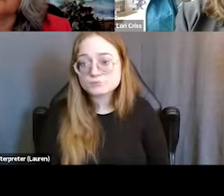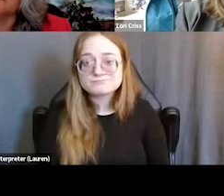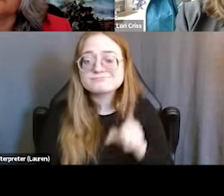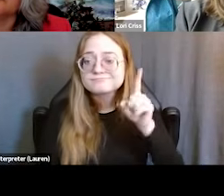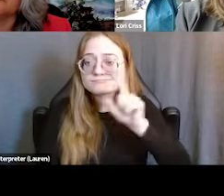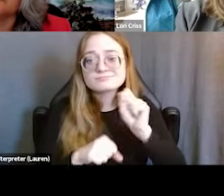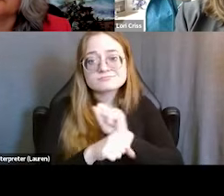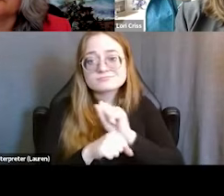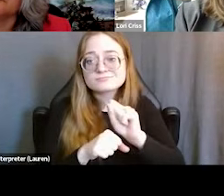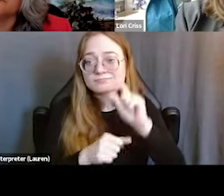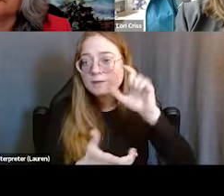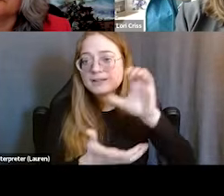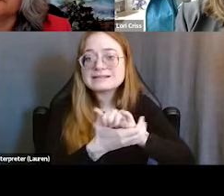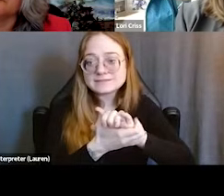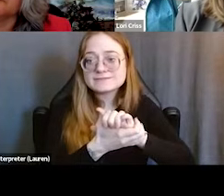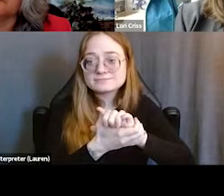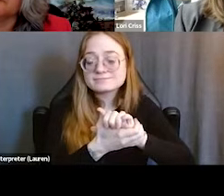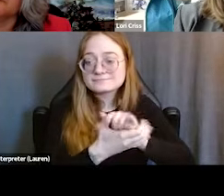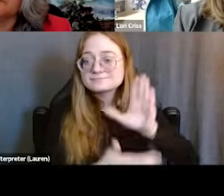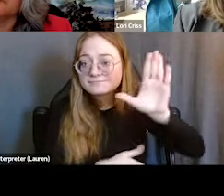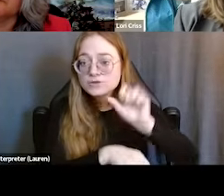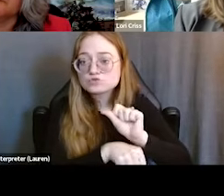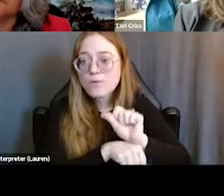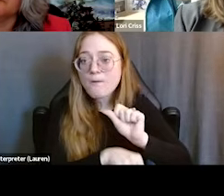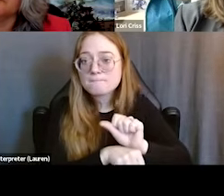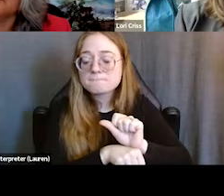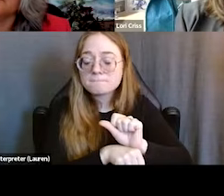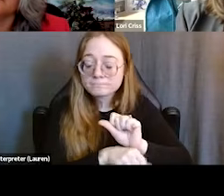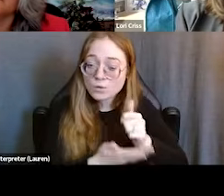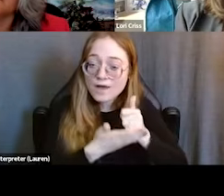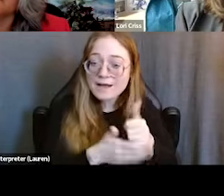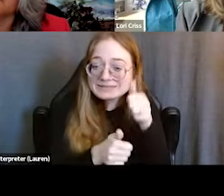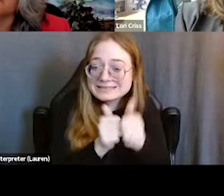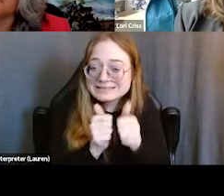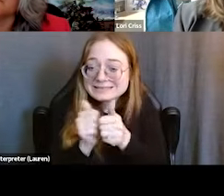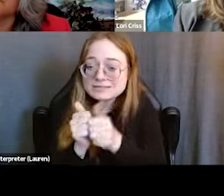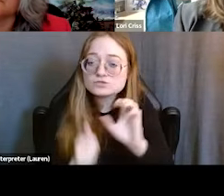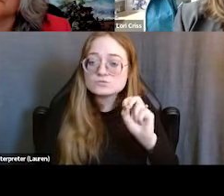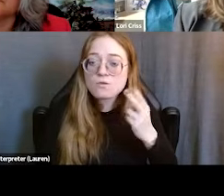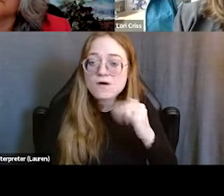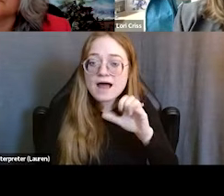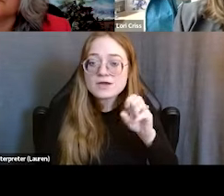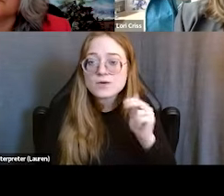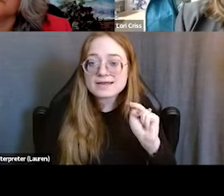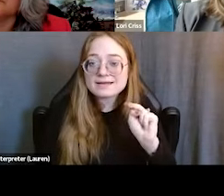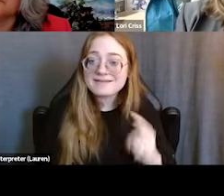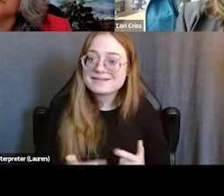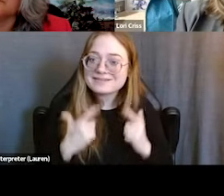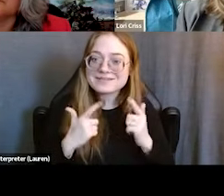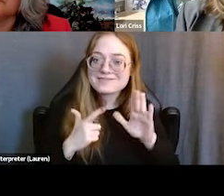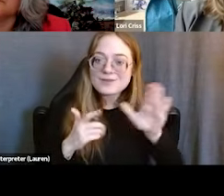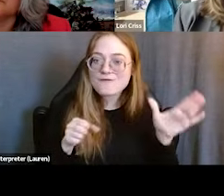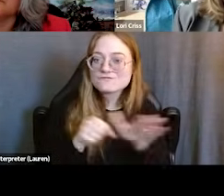believes in that his job is to help each Ohioan live up to their full potential and to create